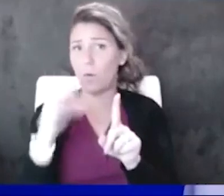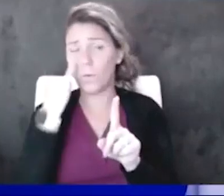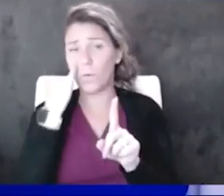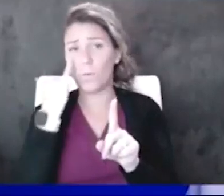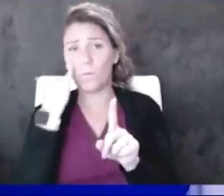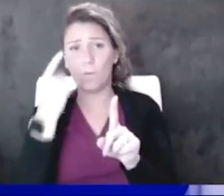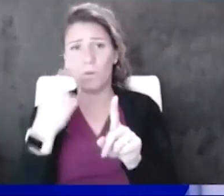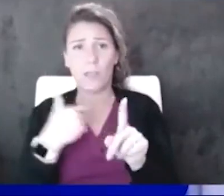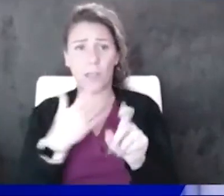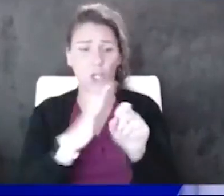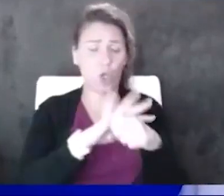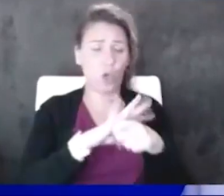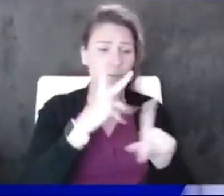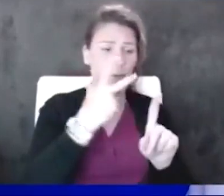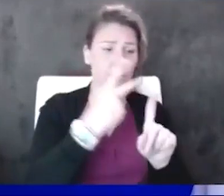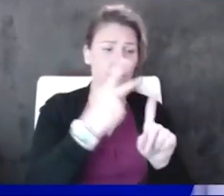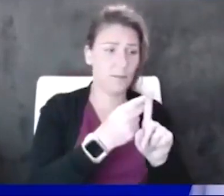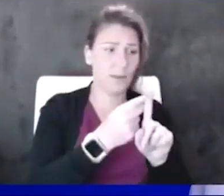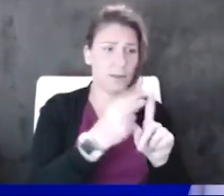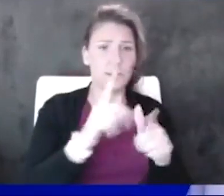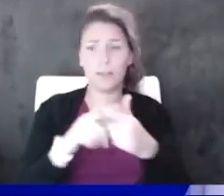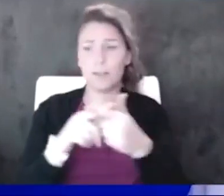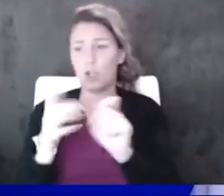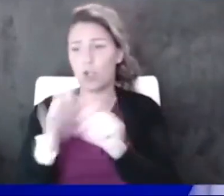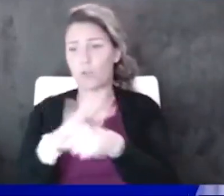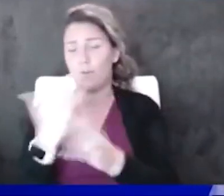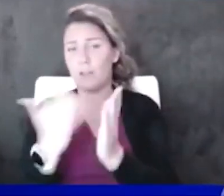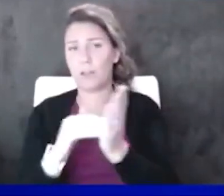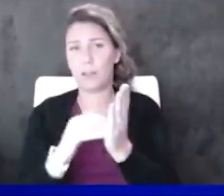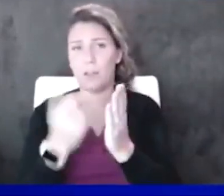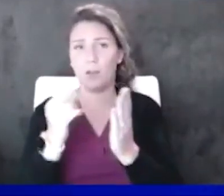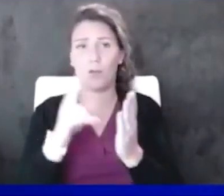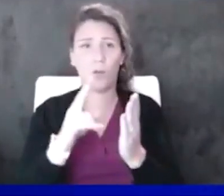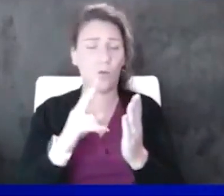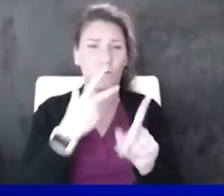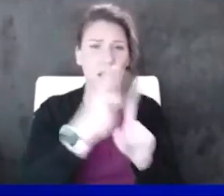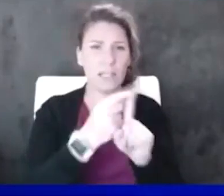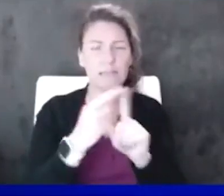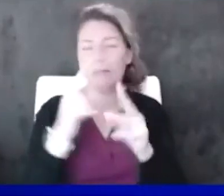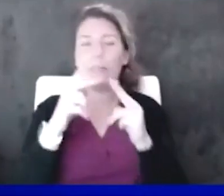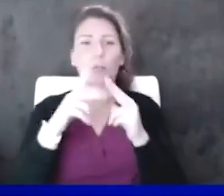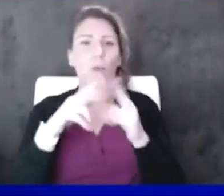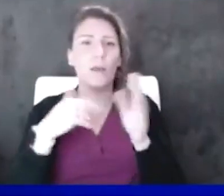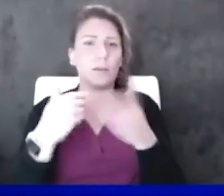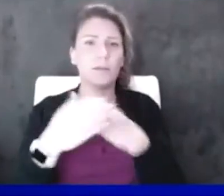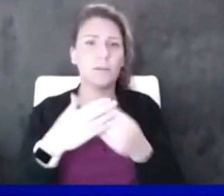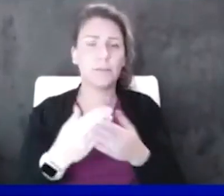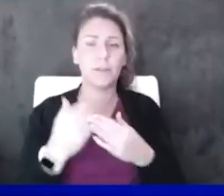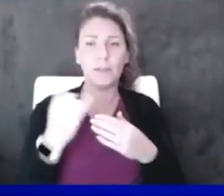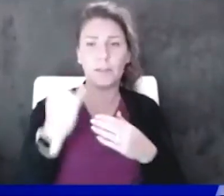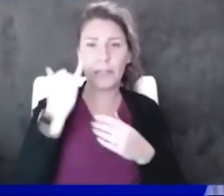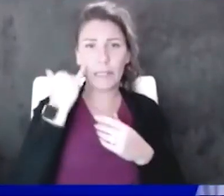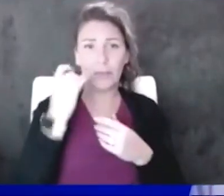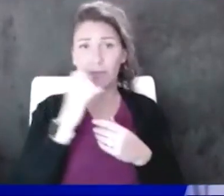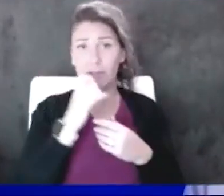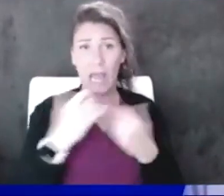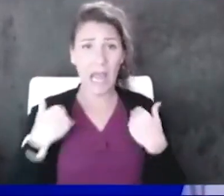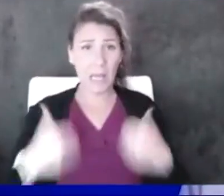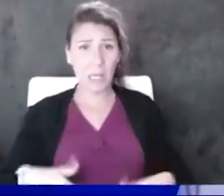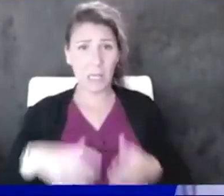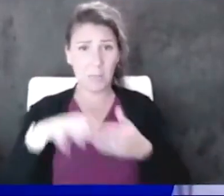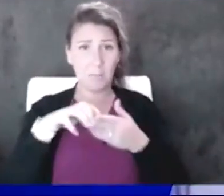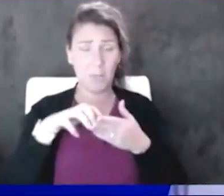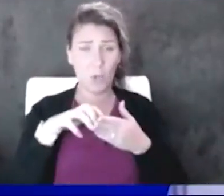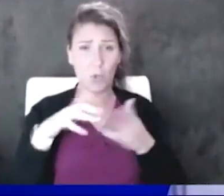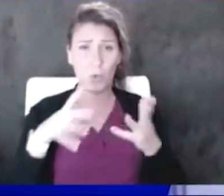got vaccinated, then had COVID again, or you had COVID twice and then got vaccinated. I don't. Either way, if you are not otherwise immunosuppressed, there's really no reason